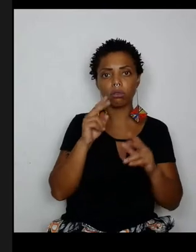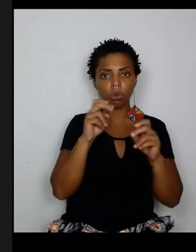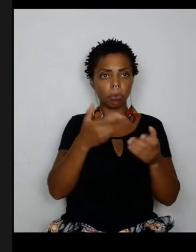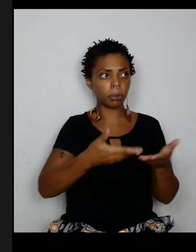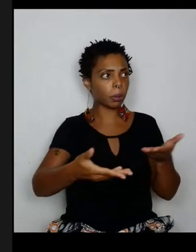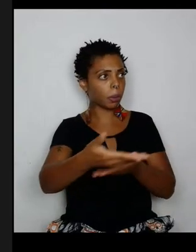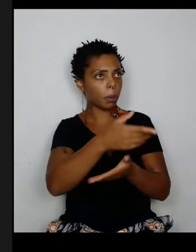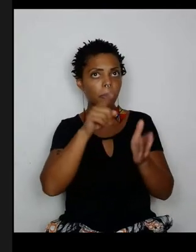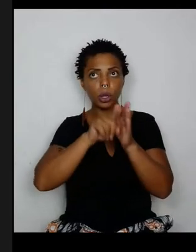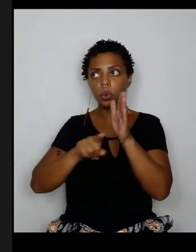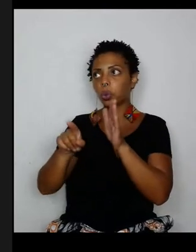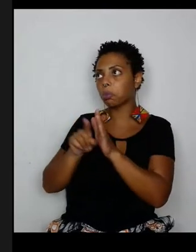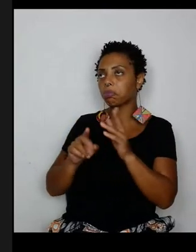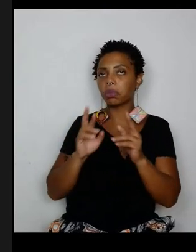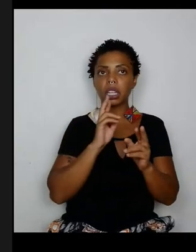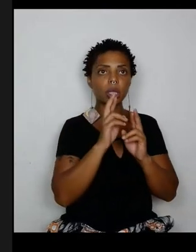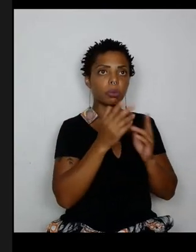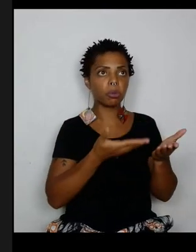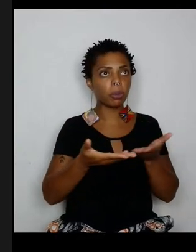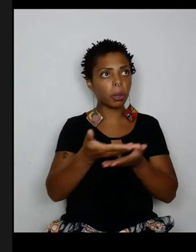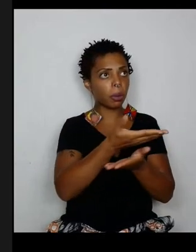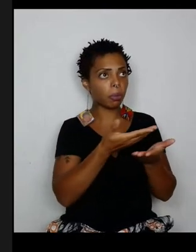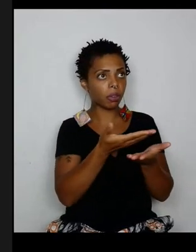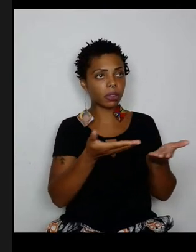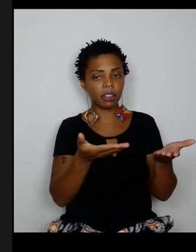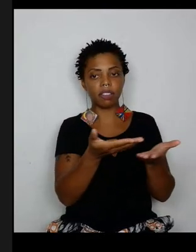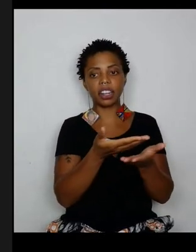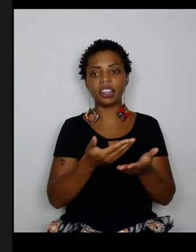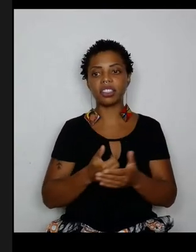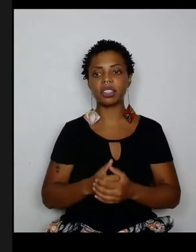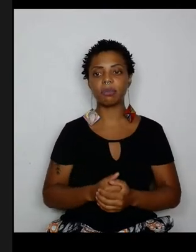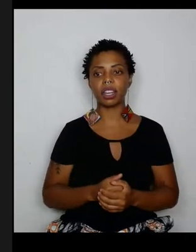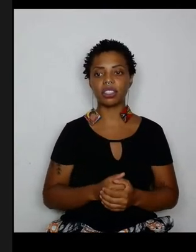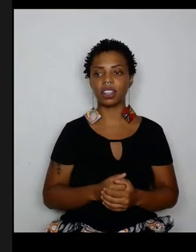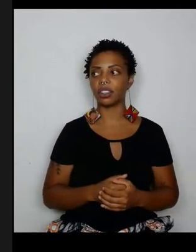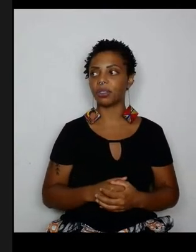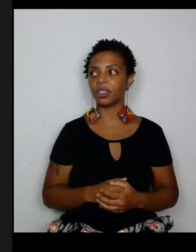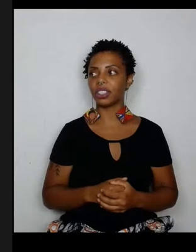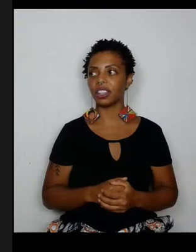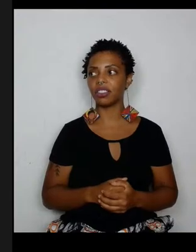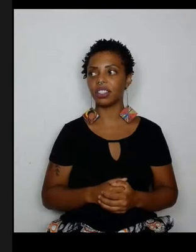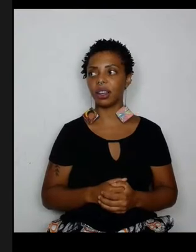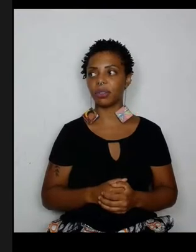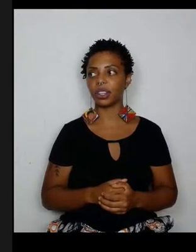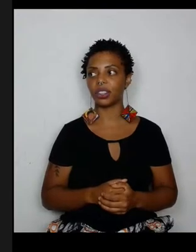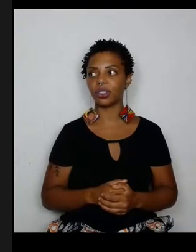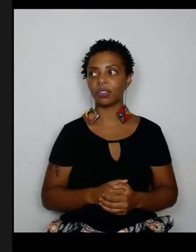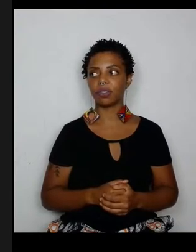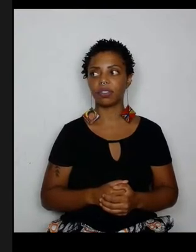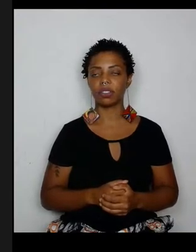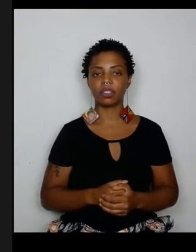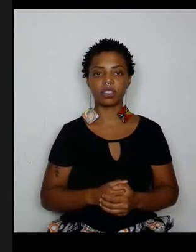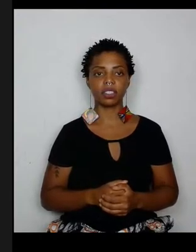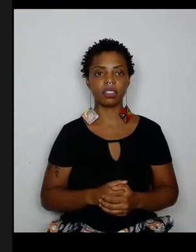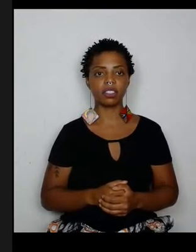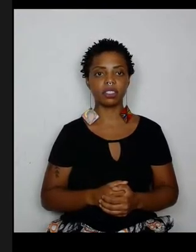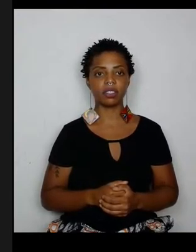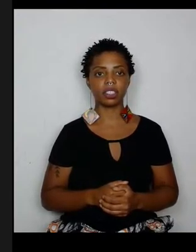would you like to ask each other any question does any speaker have a question to another speaker maybe